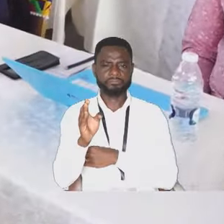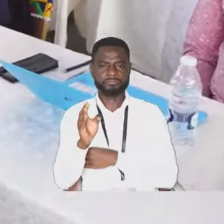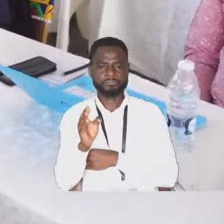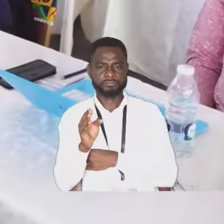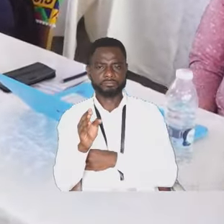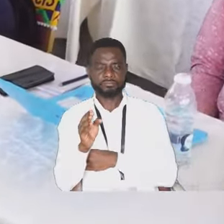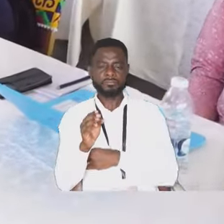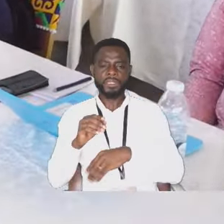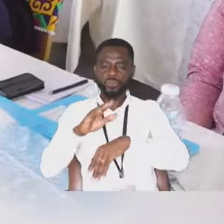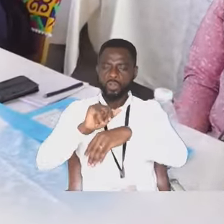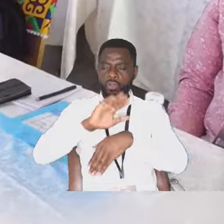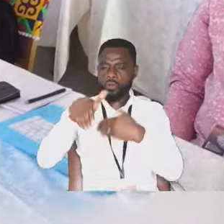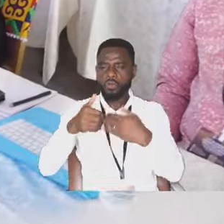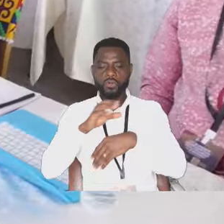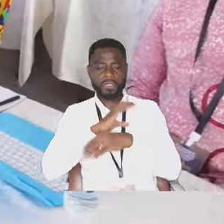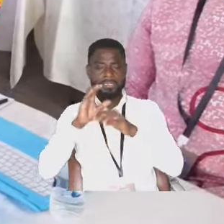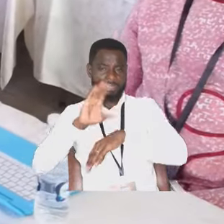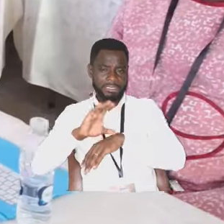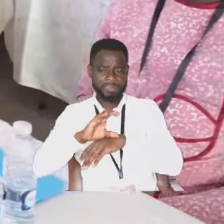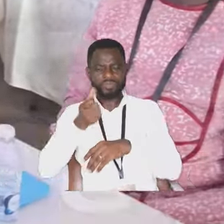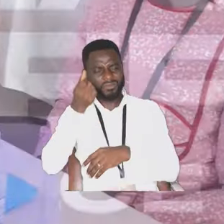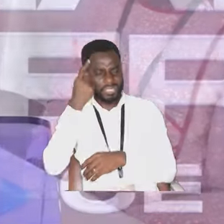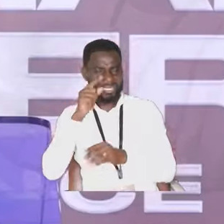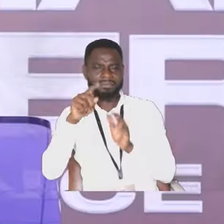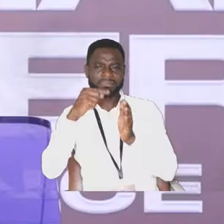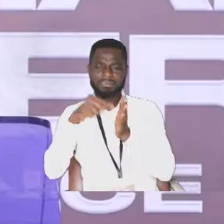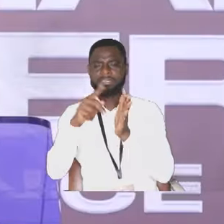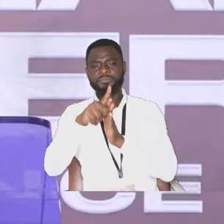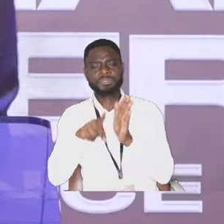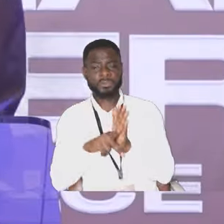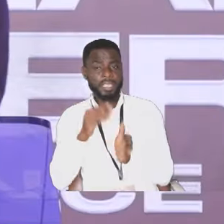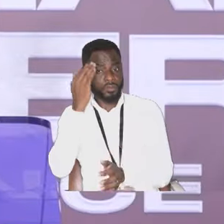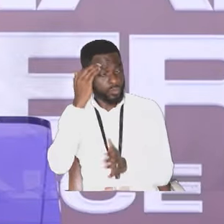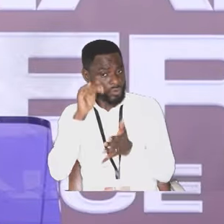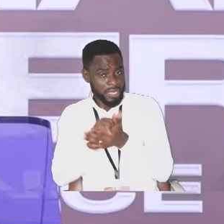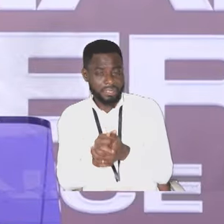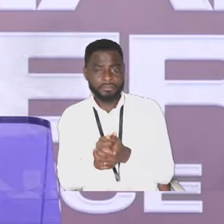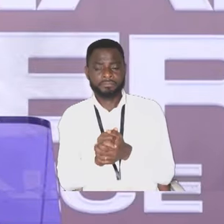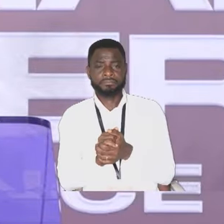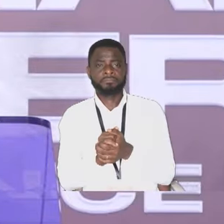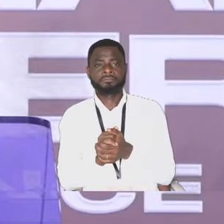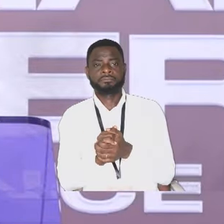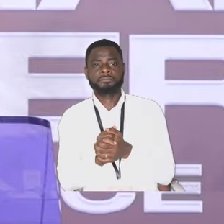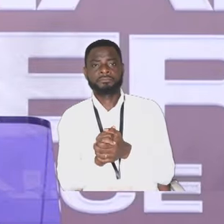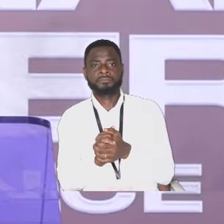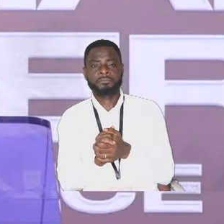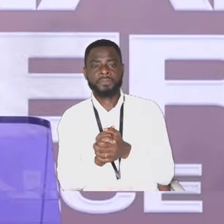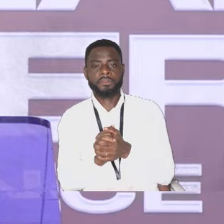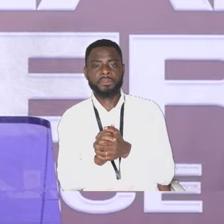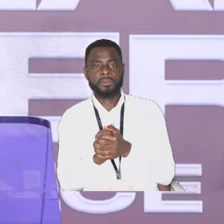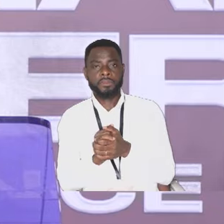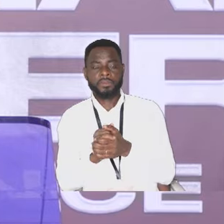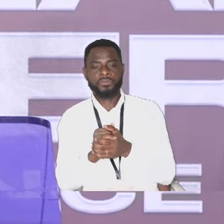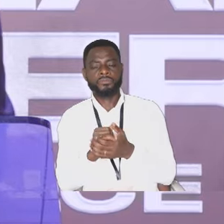Christian churches so that they will understand this principle. And then they know that for the Bible to give us the